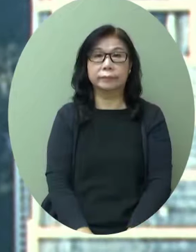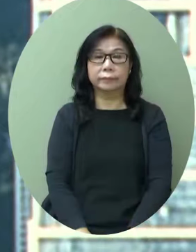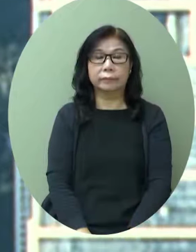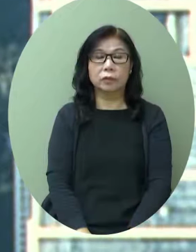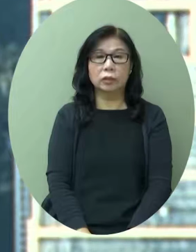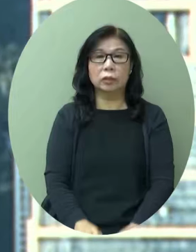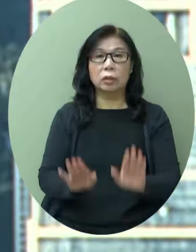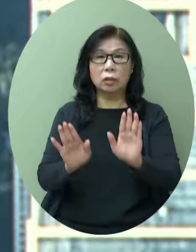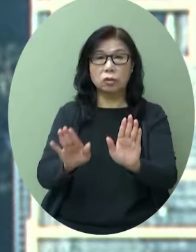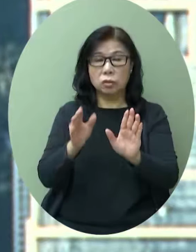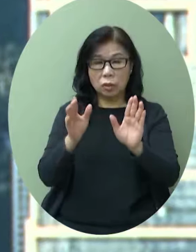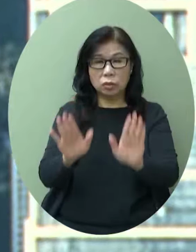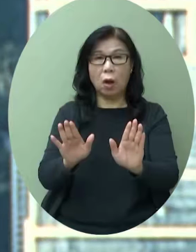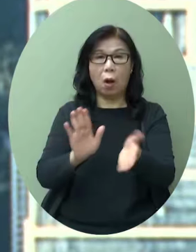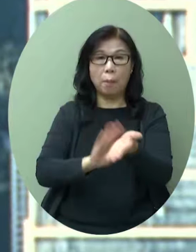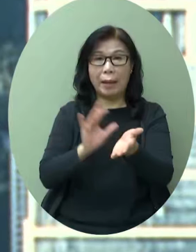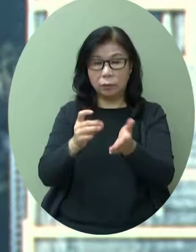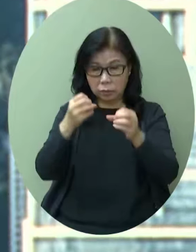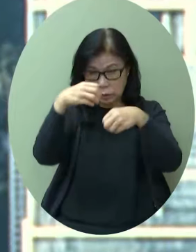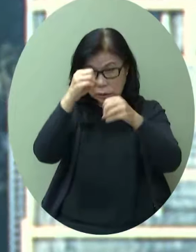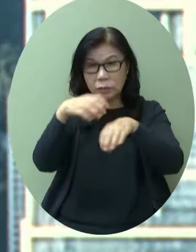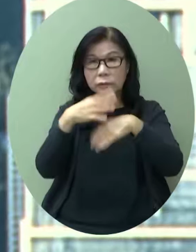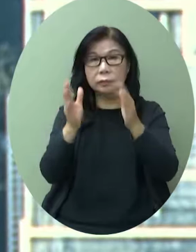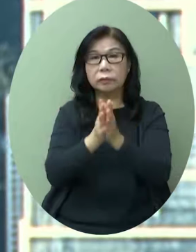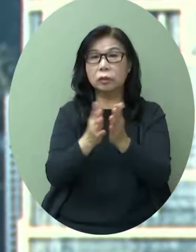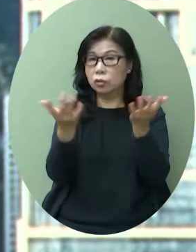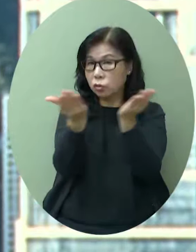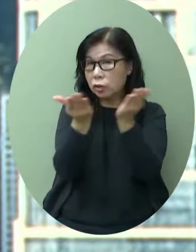the quarantine period so that we could